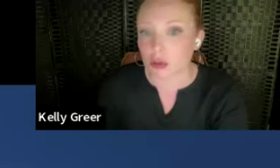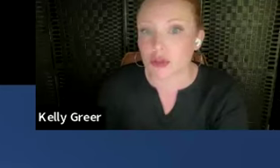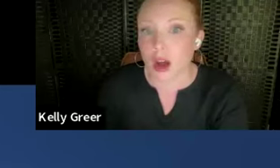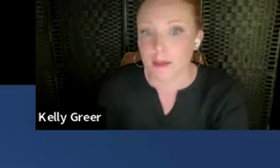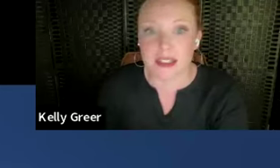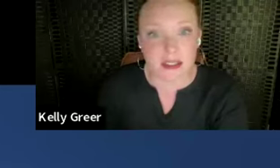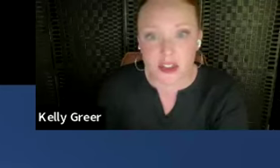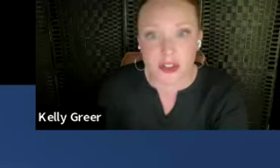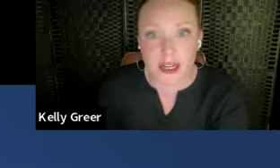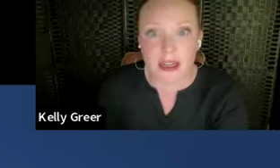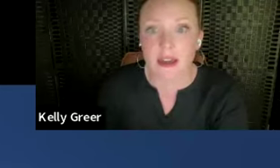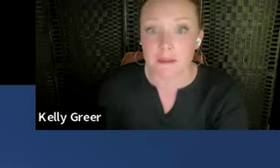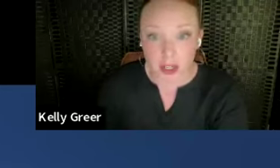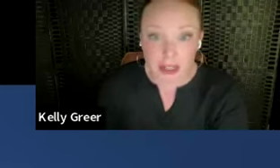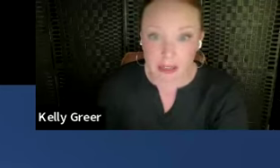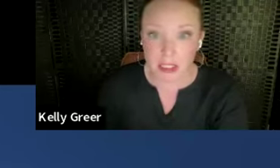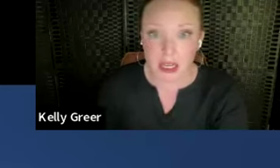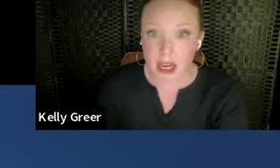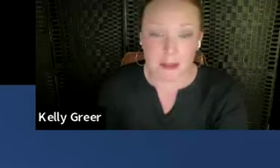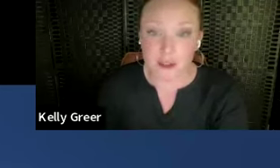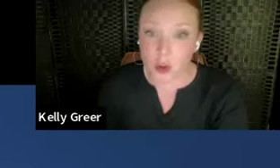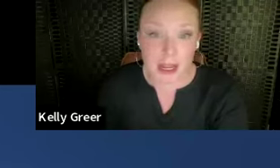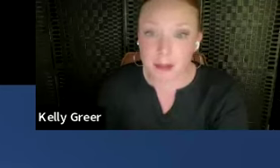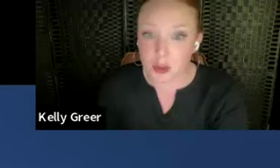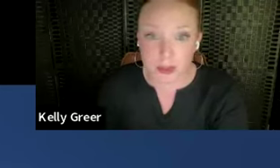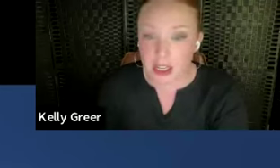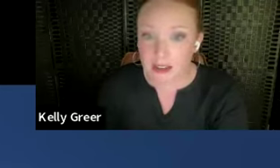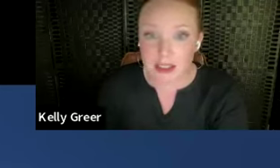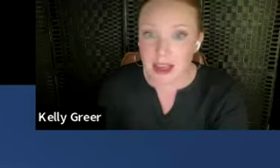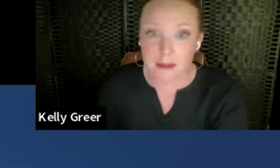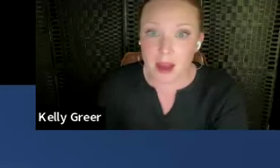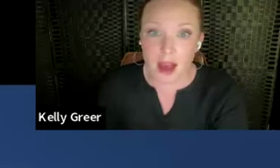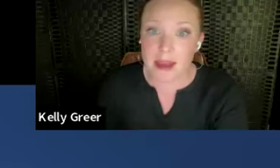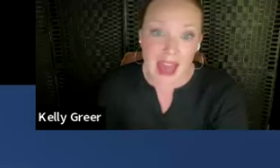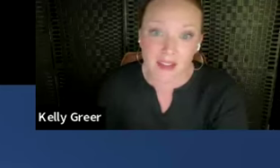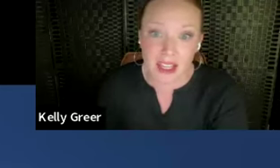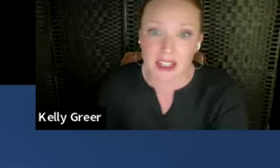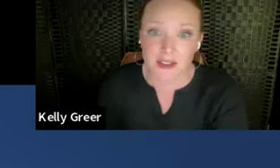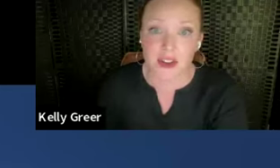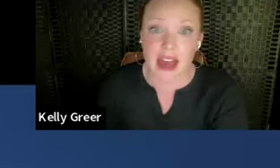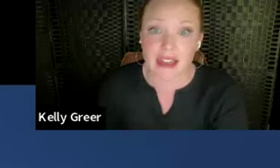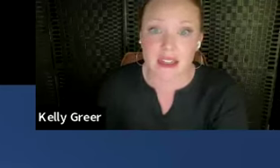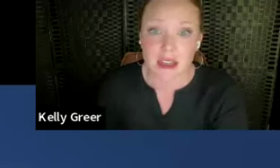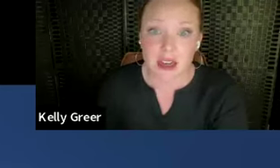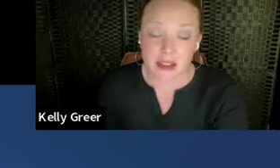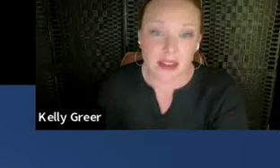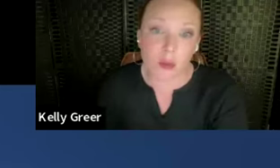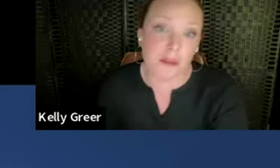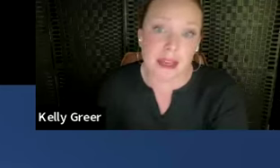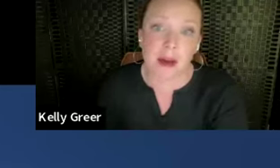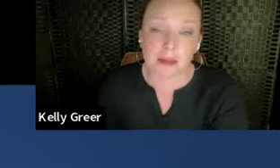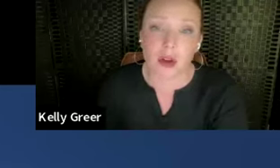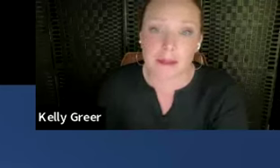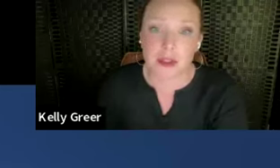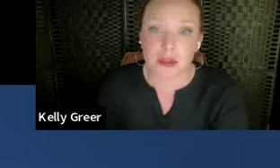to take like a cultural competency training, period. If you are able to reach out to them and advocate for that, I